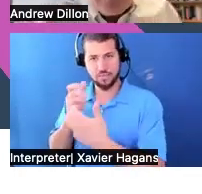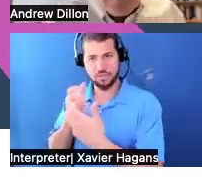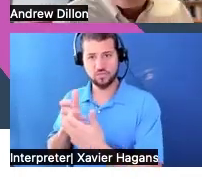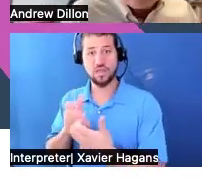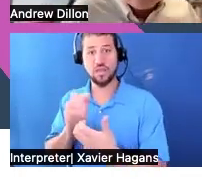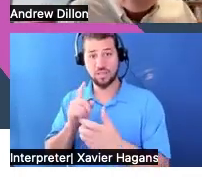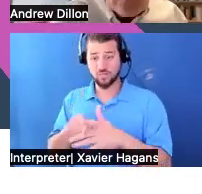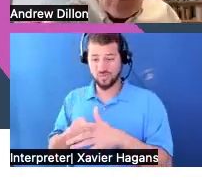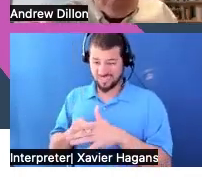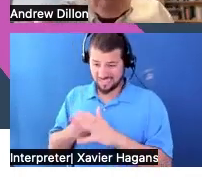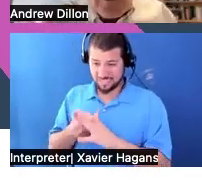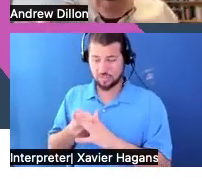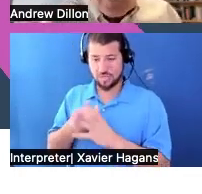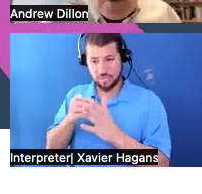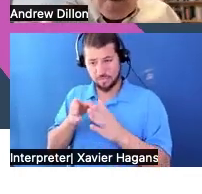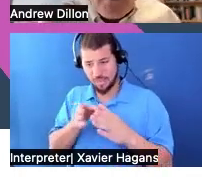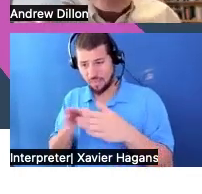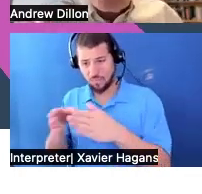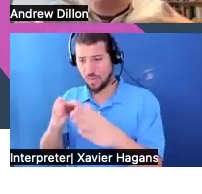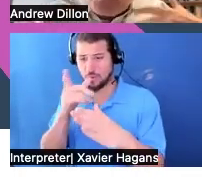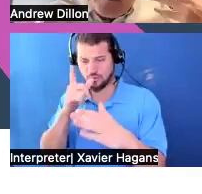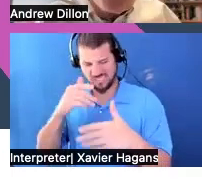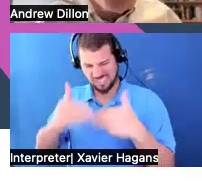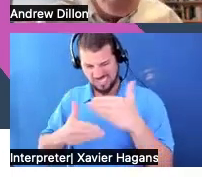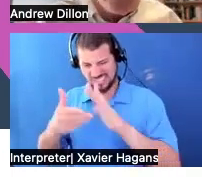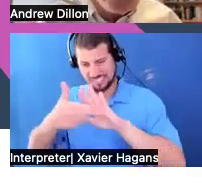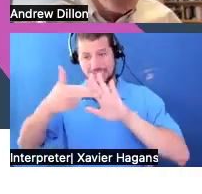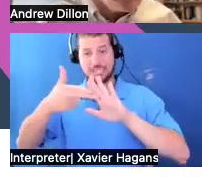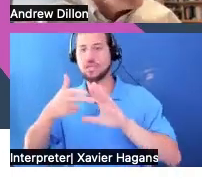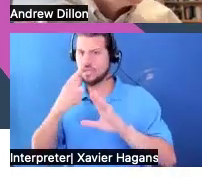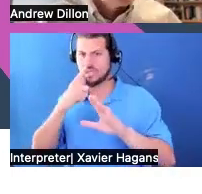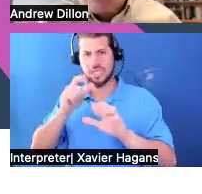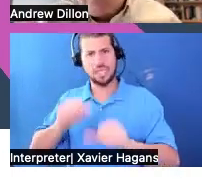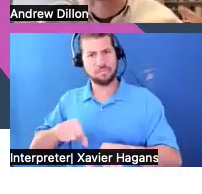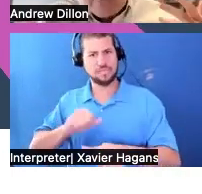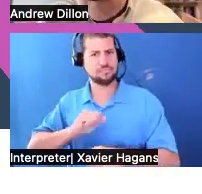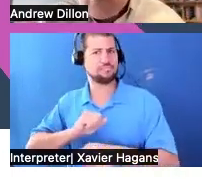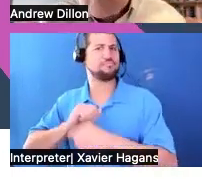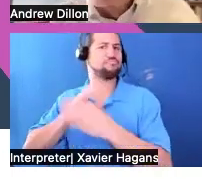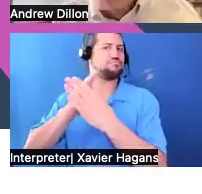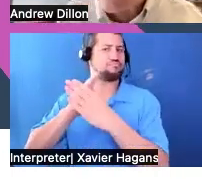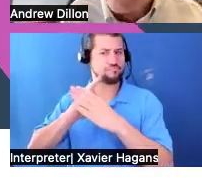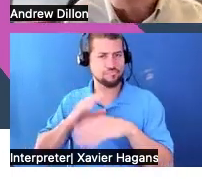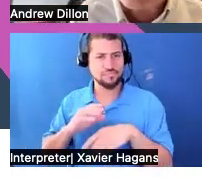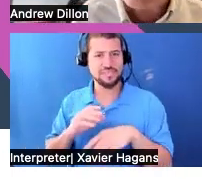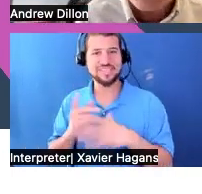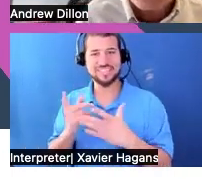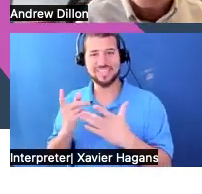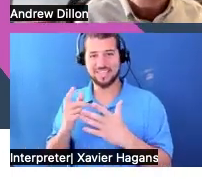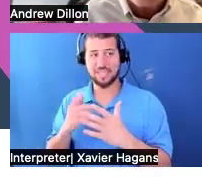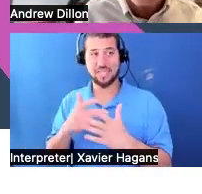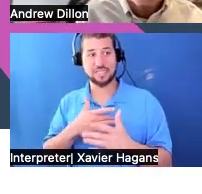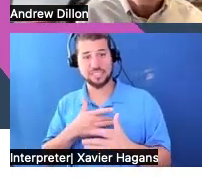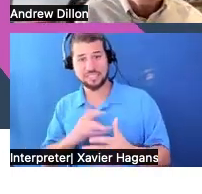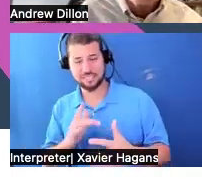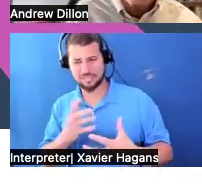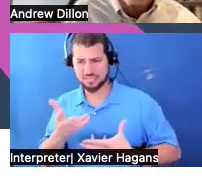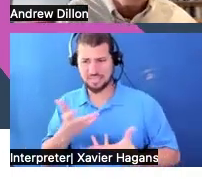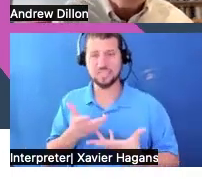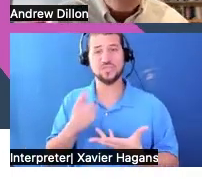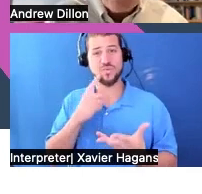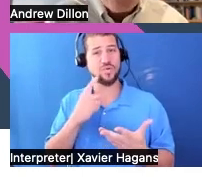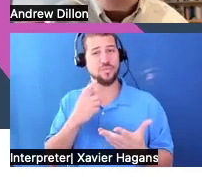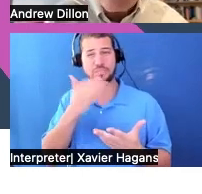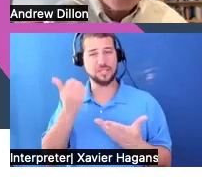request itself can prove to be a barrier. So becoming sensitive to this, and the best way to do that is talk openly, I think, to your